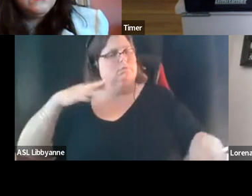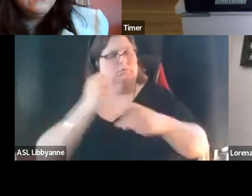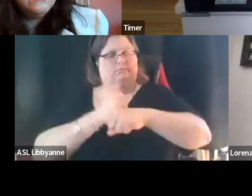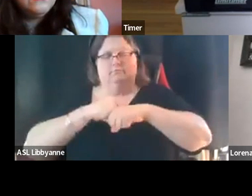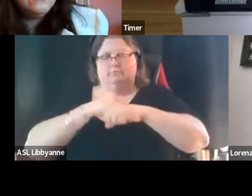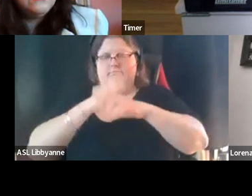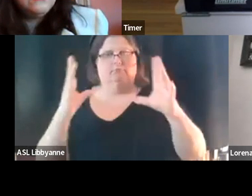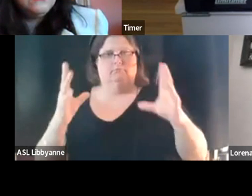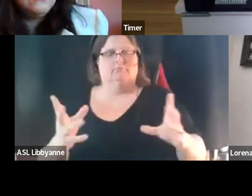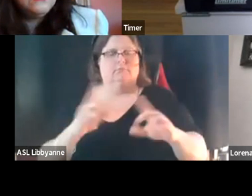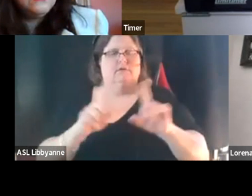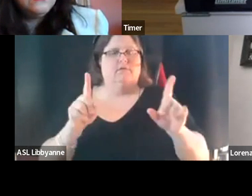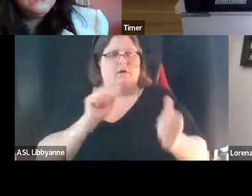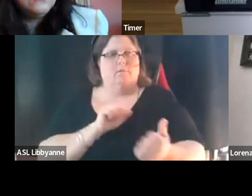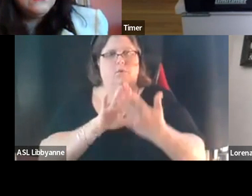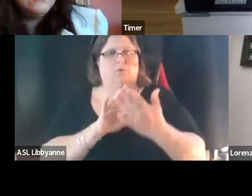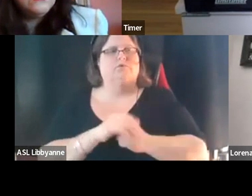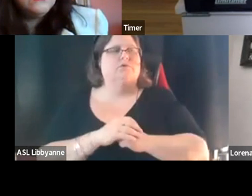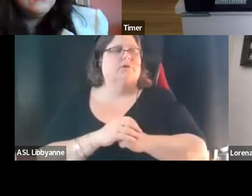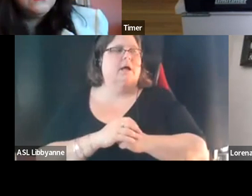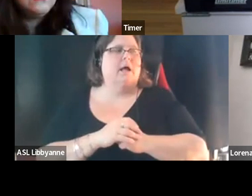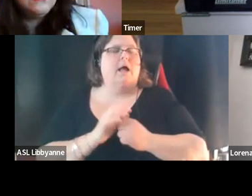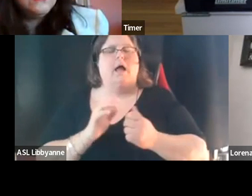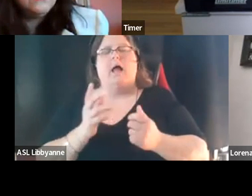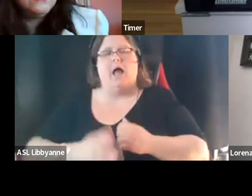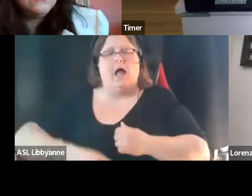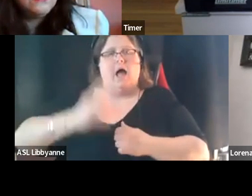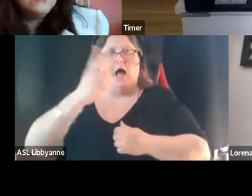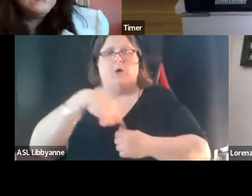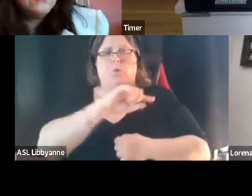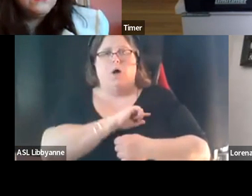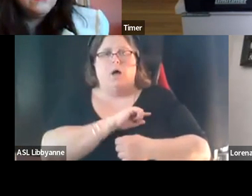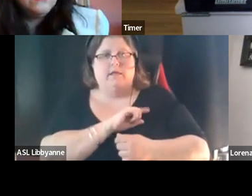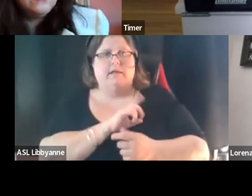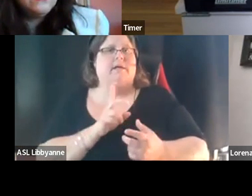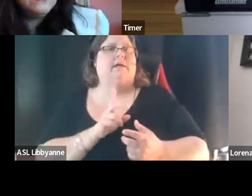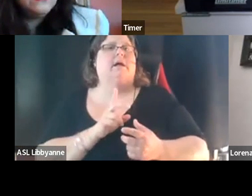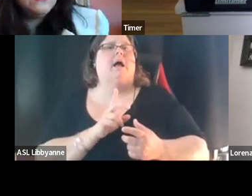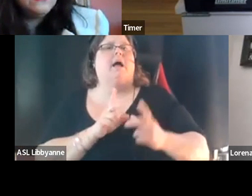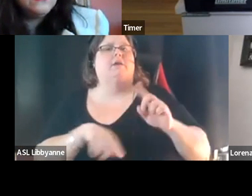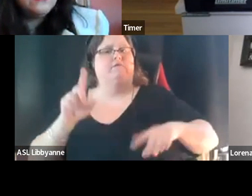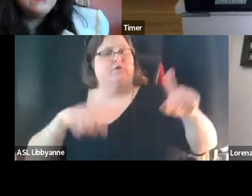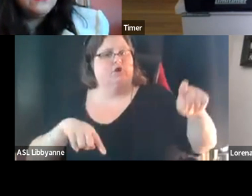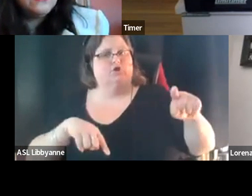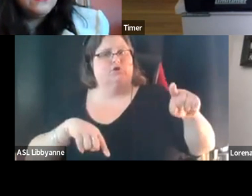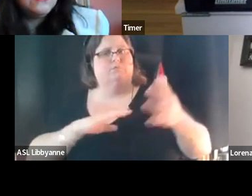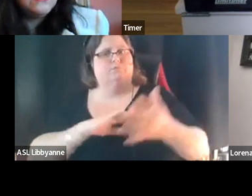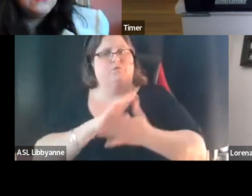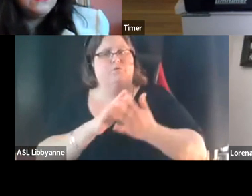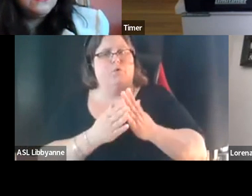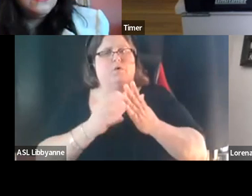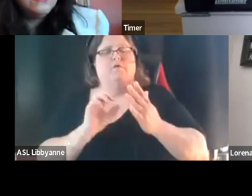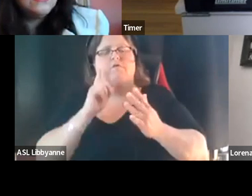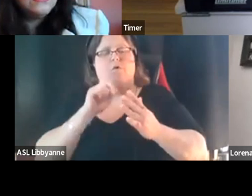what strategies would you use to ensure a high quality and diverse portfolio of alternative schools to serve our students who are